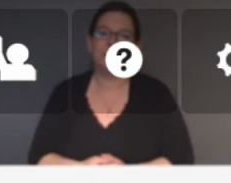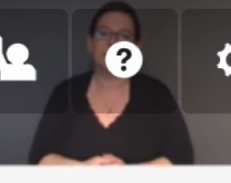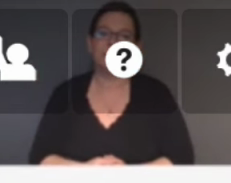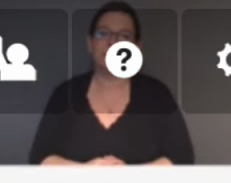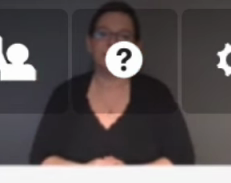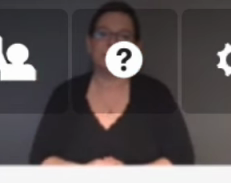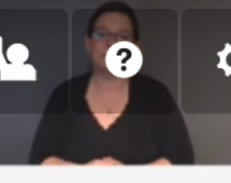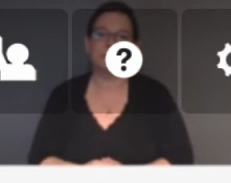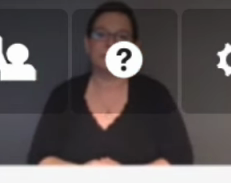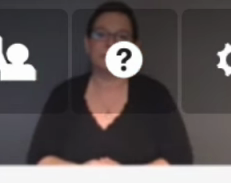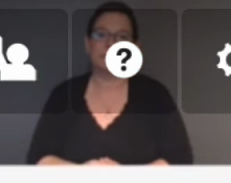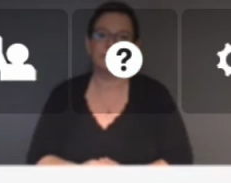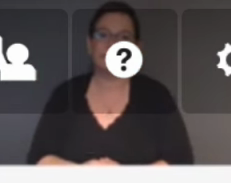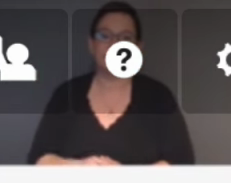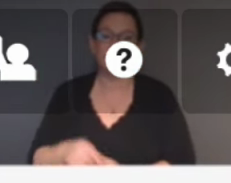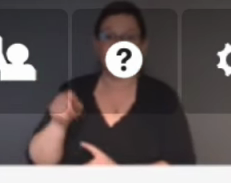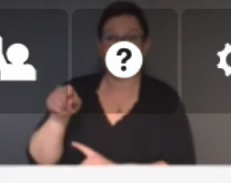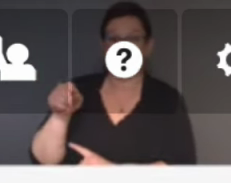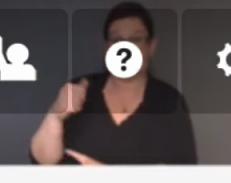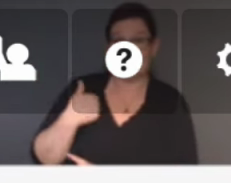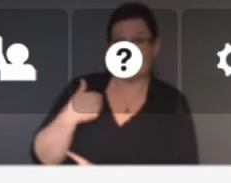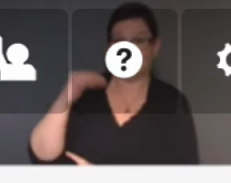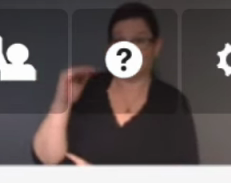Application, RC66.